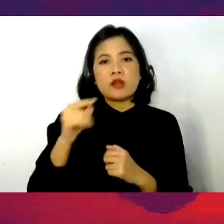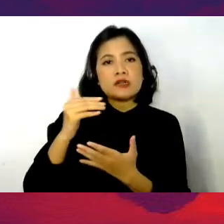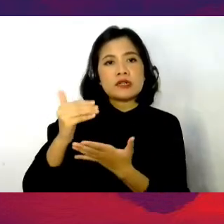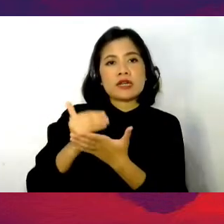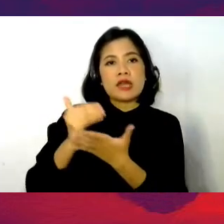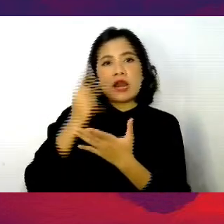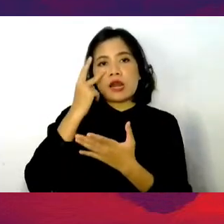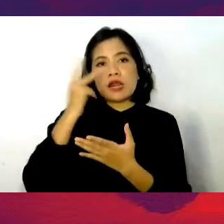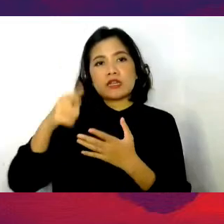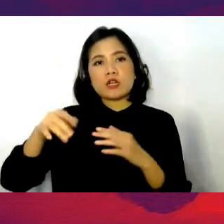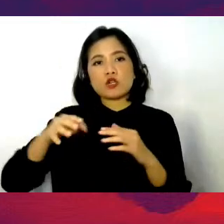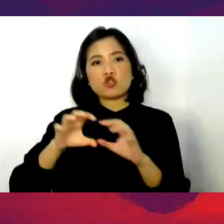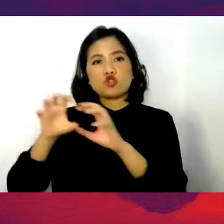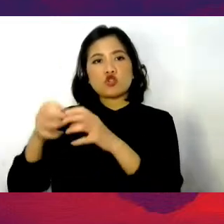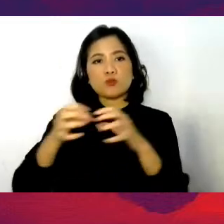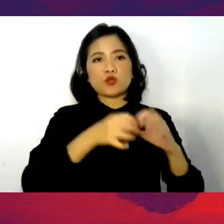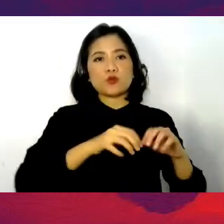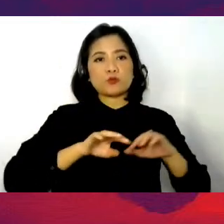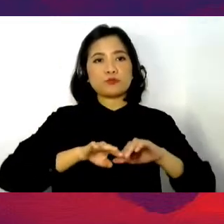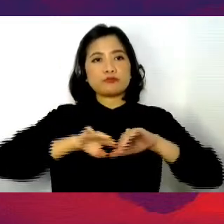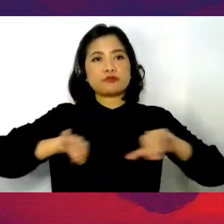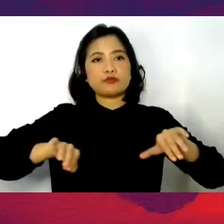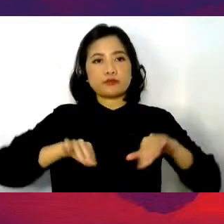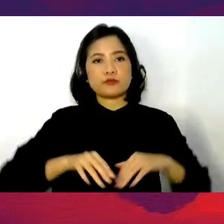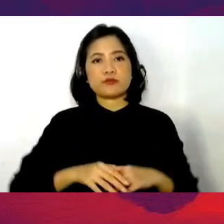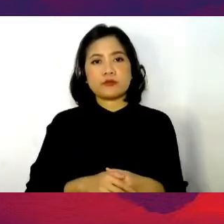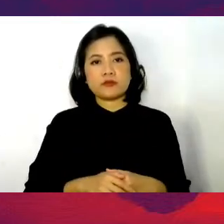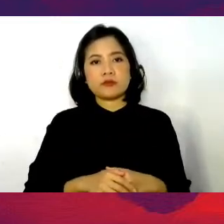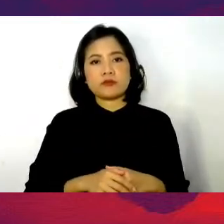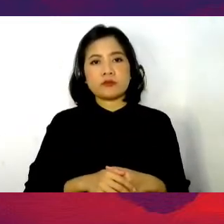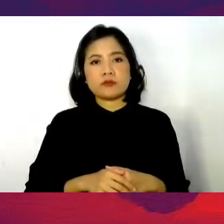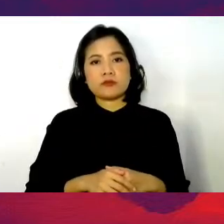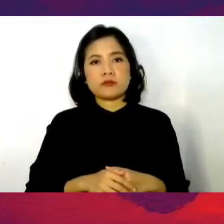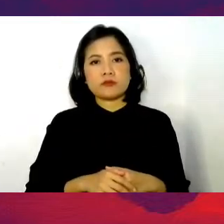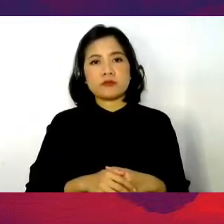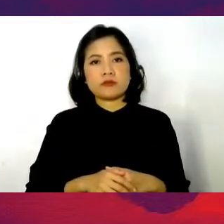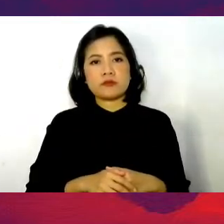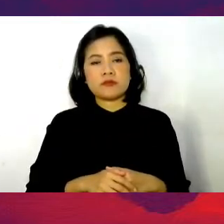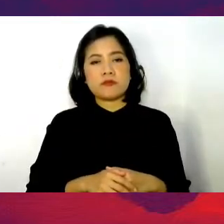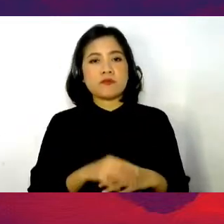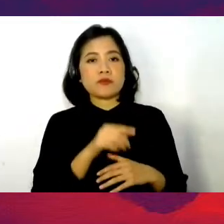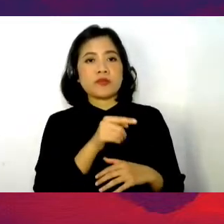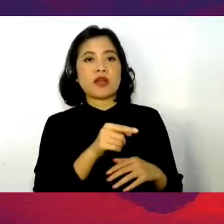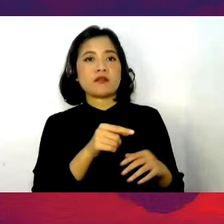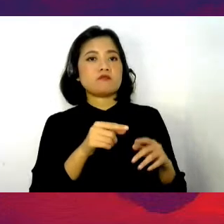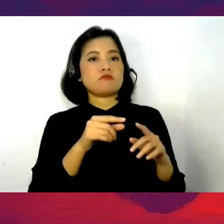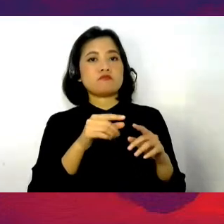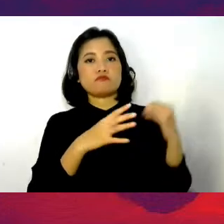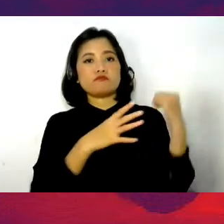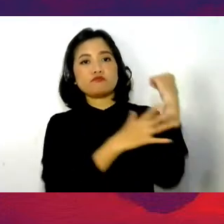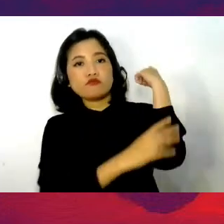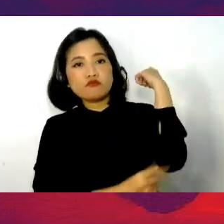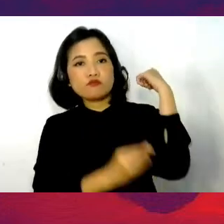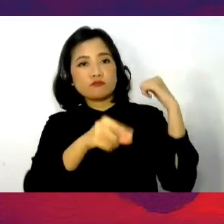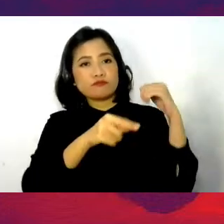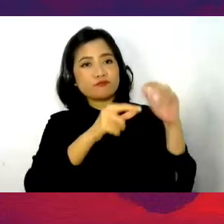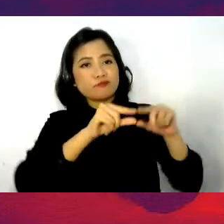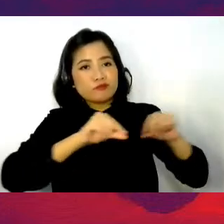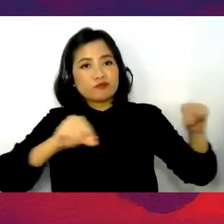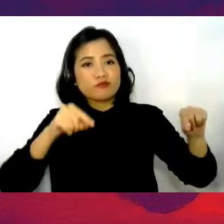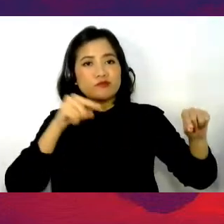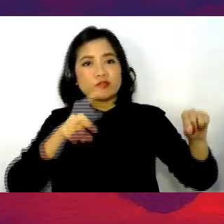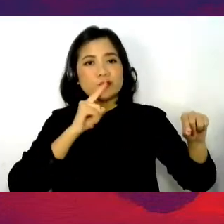FGT2 incorporates inequality, happens when alpha equals 2. It's a lot easier to do it with an example, so I'll just quickly run